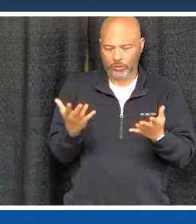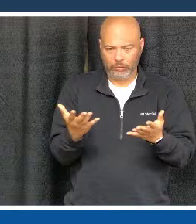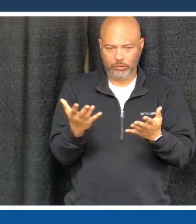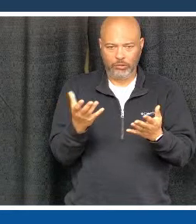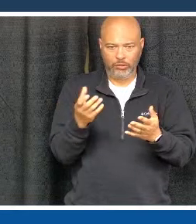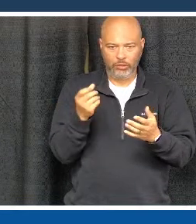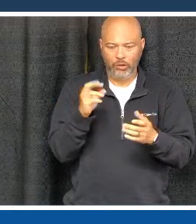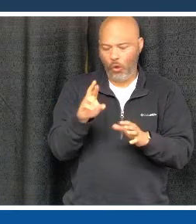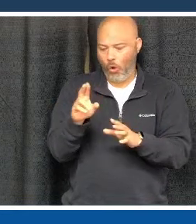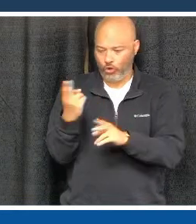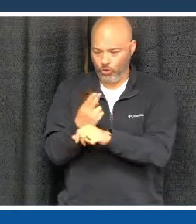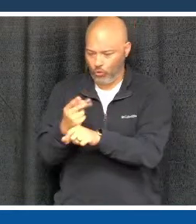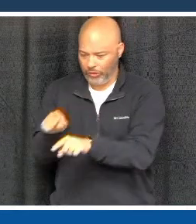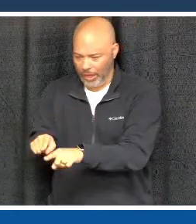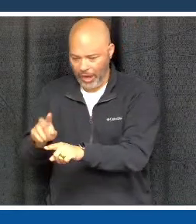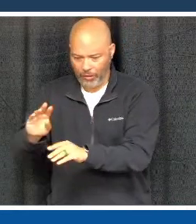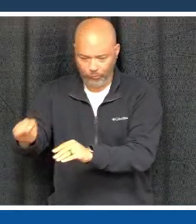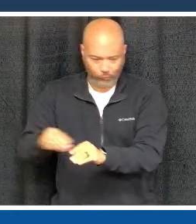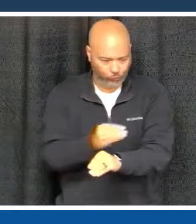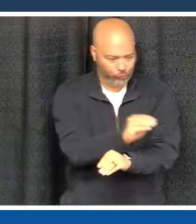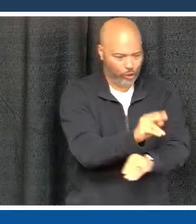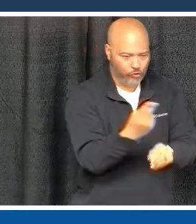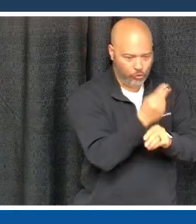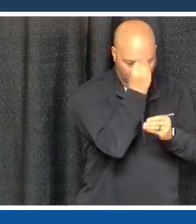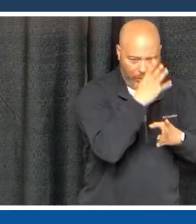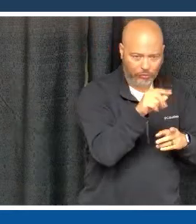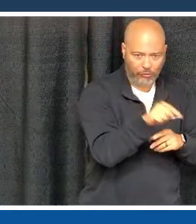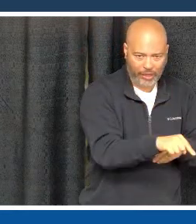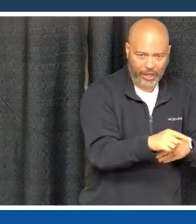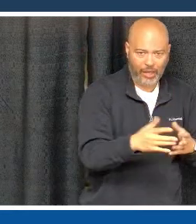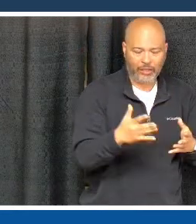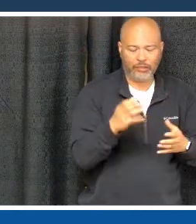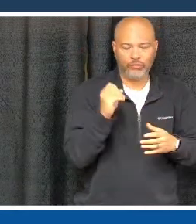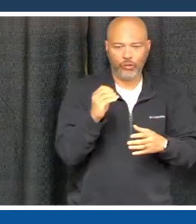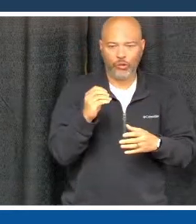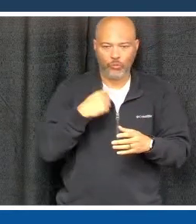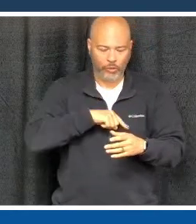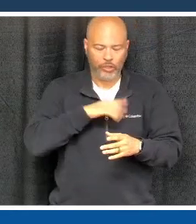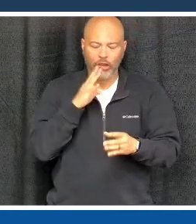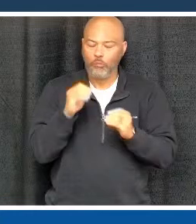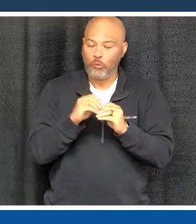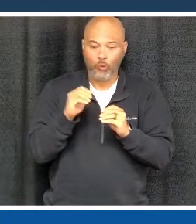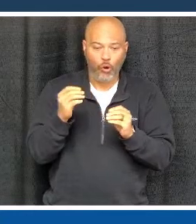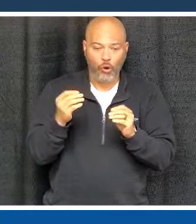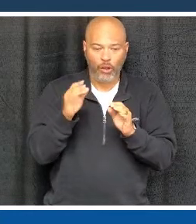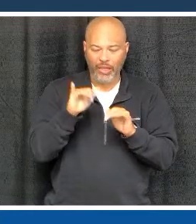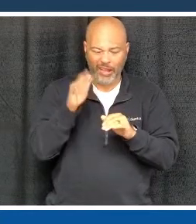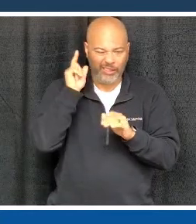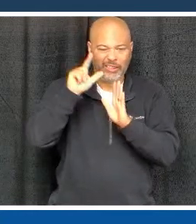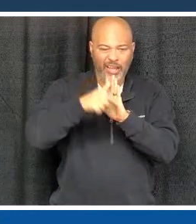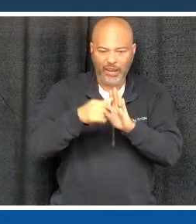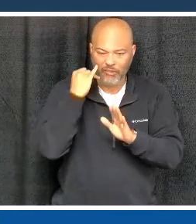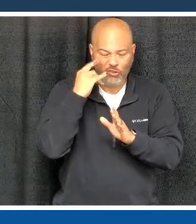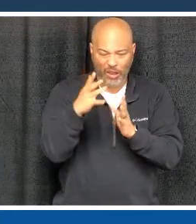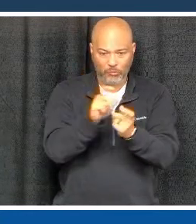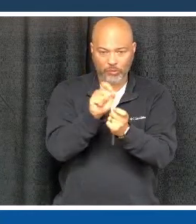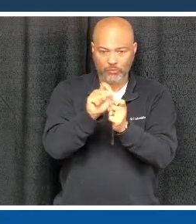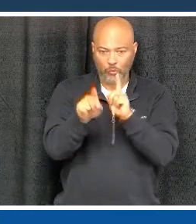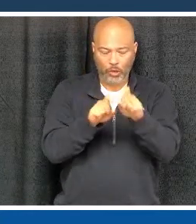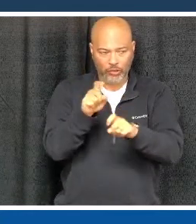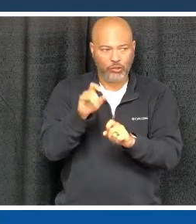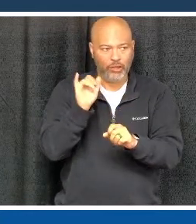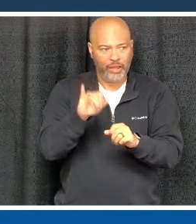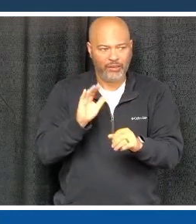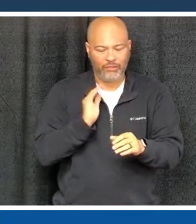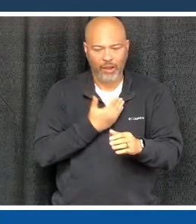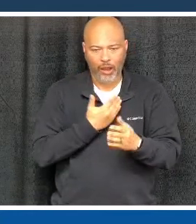in the other proceeding. And again, we can talk more about that if anybody has any specific questions. But again, this is a